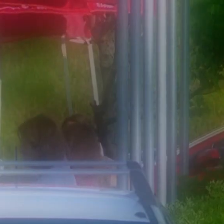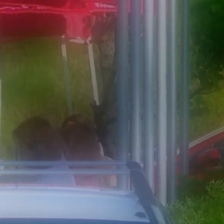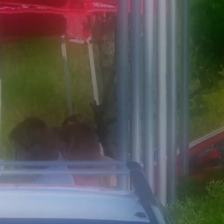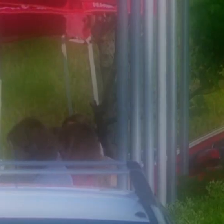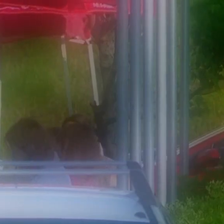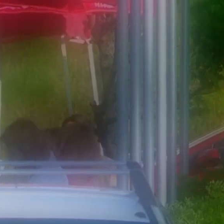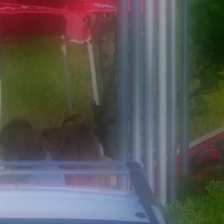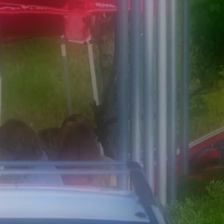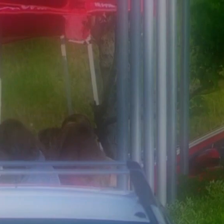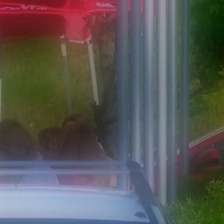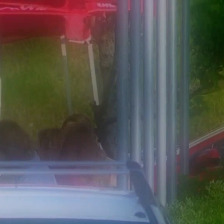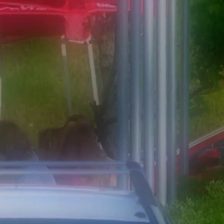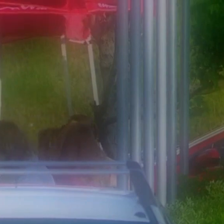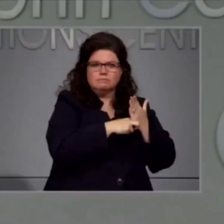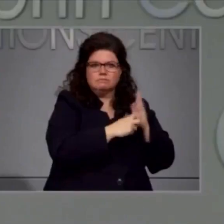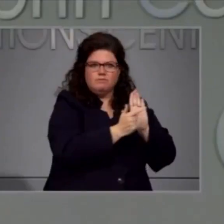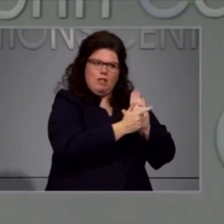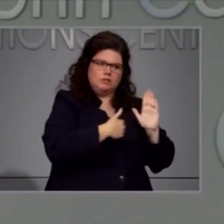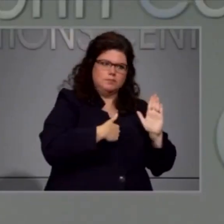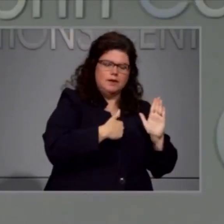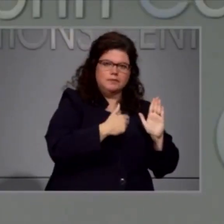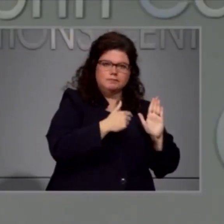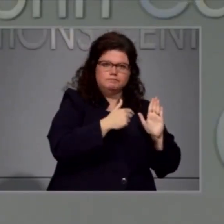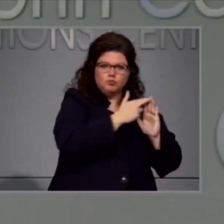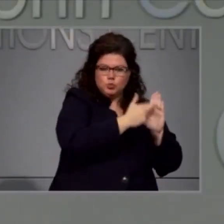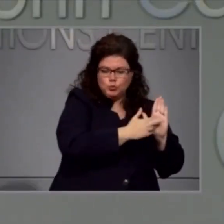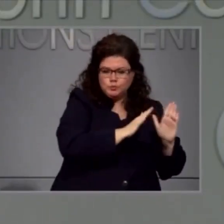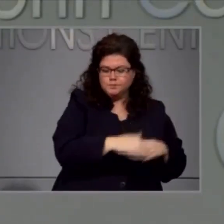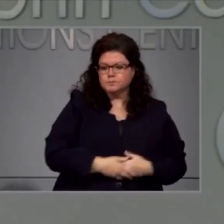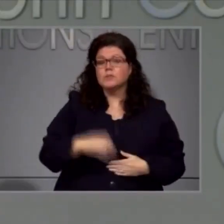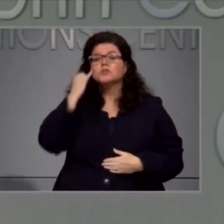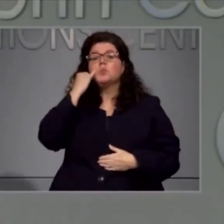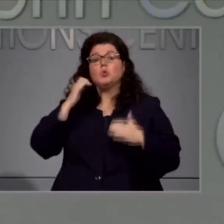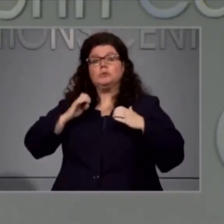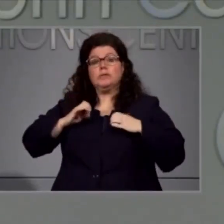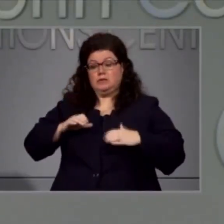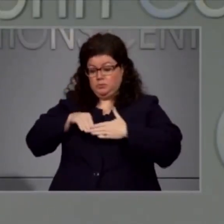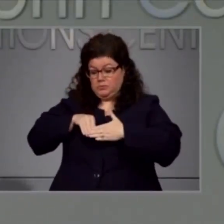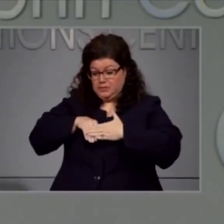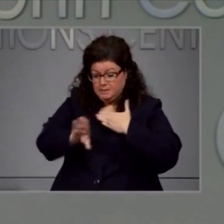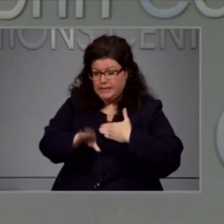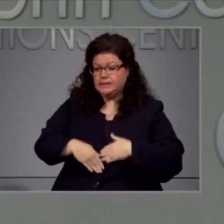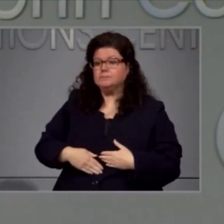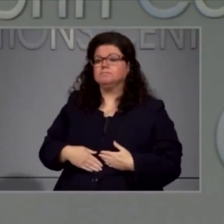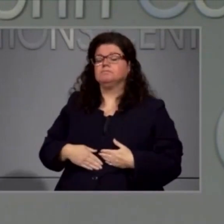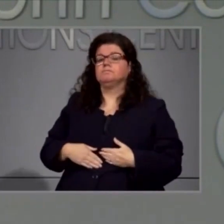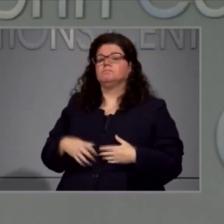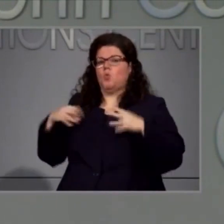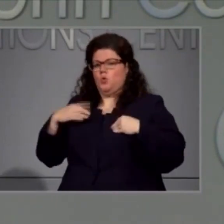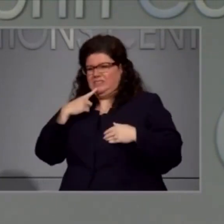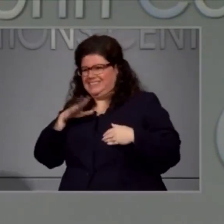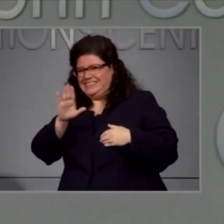where employees or customers are not complying. And also, if a customer comes and the business says you need to wear a mask and the customer